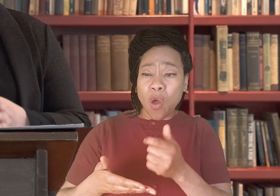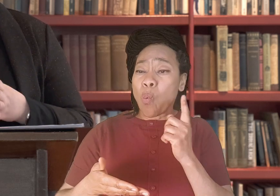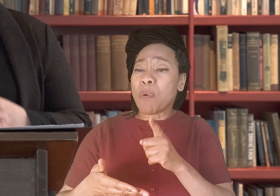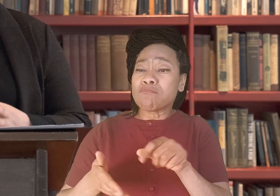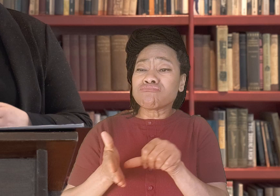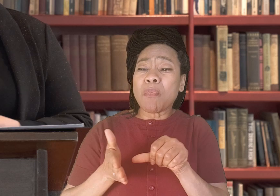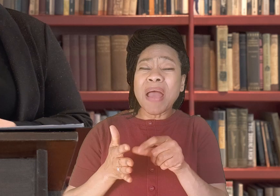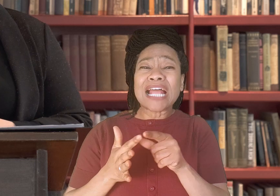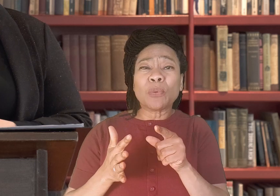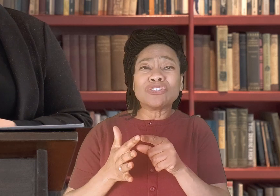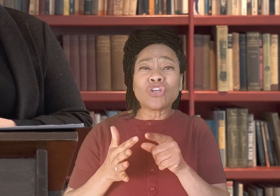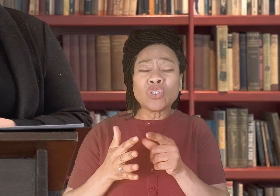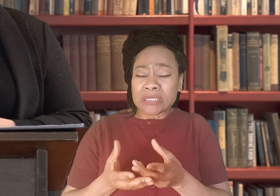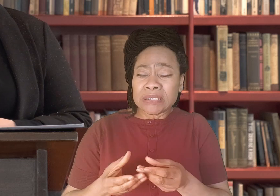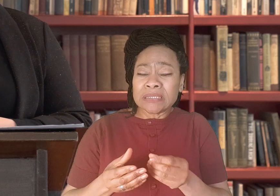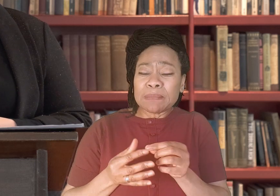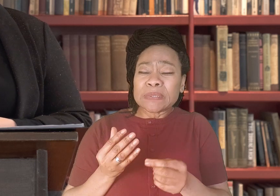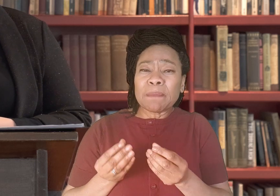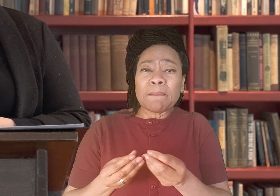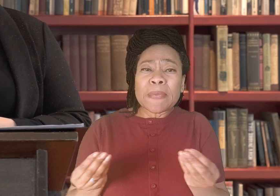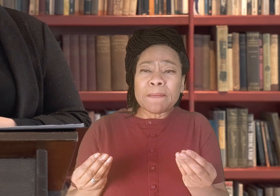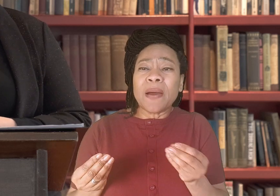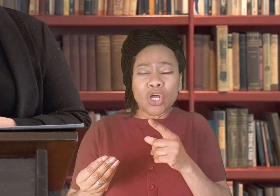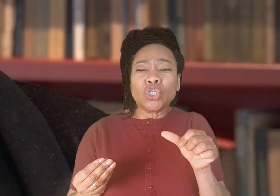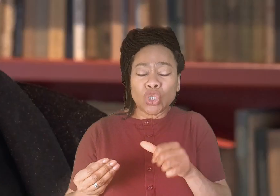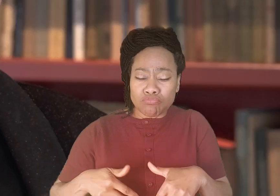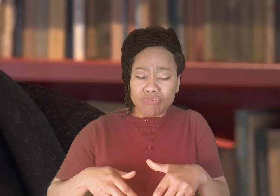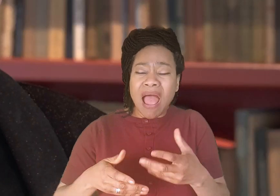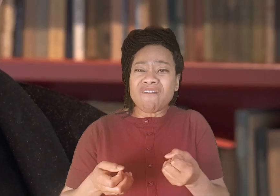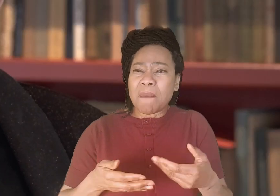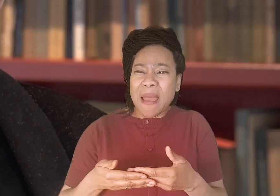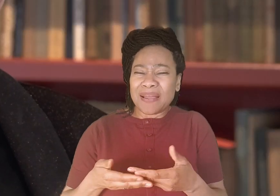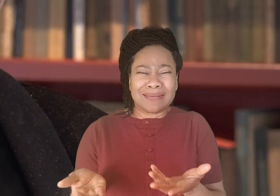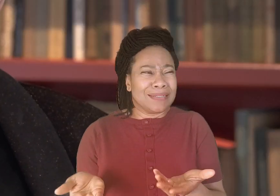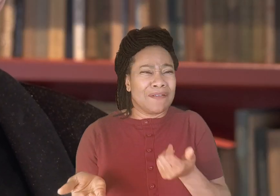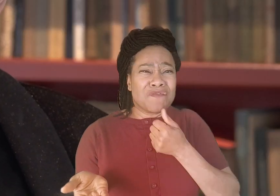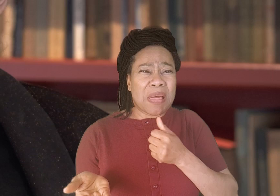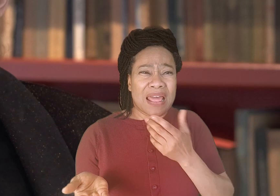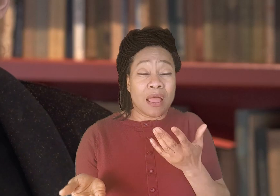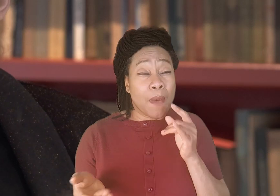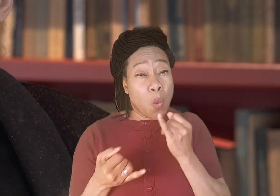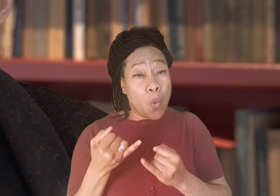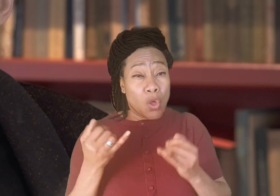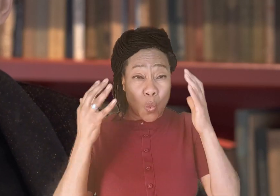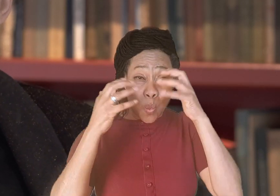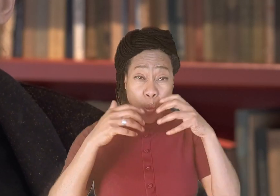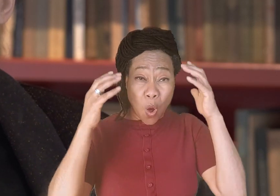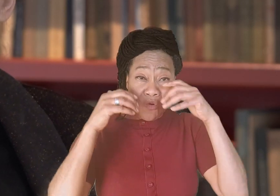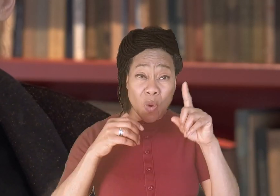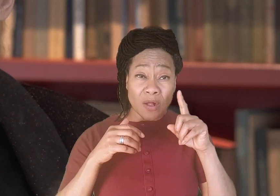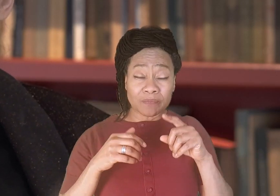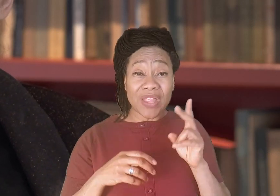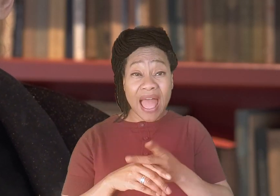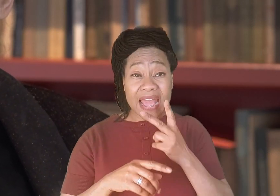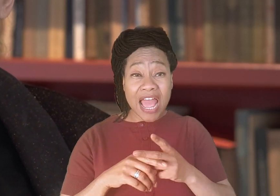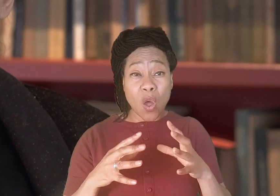order to relieve their symptoms. Which sounds familiar, doesn't it? Most worryingly of all, we are seeing the womb